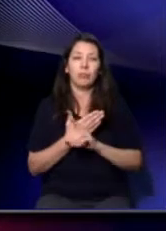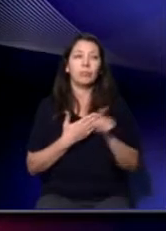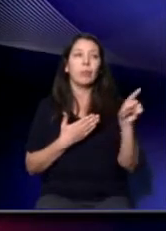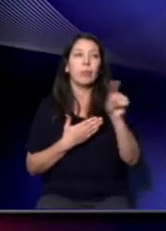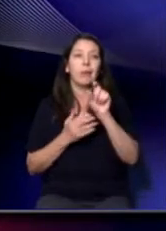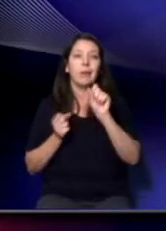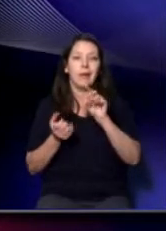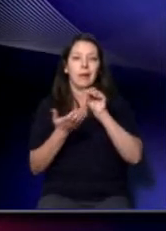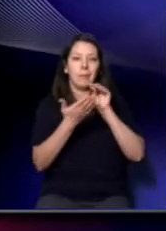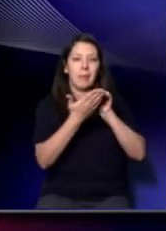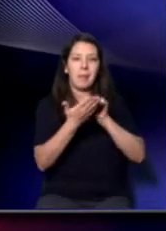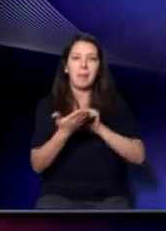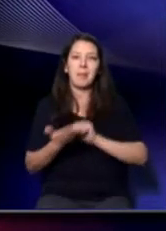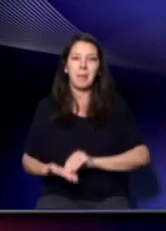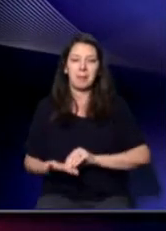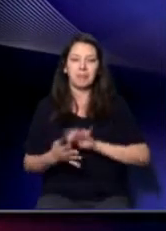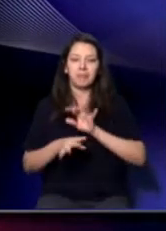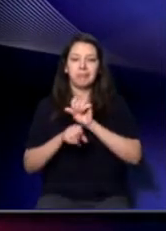calendars?